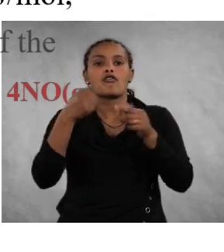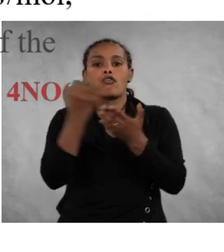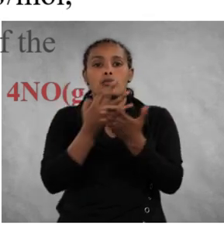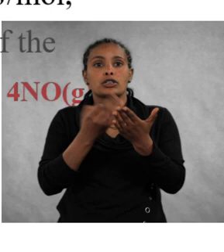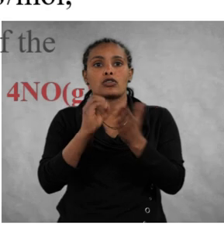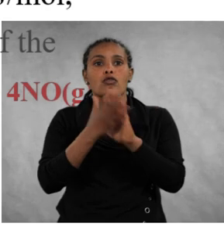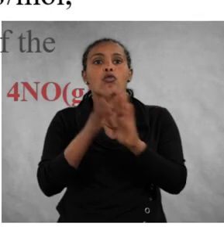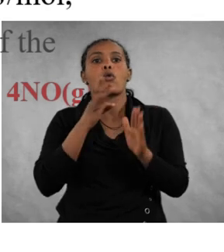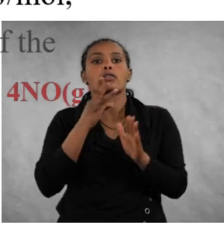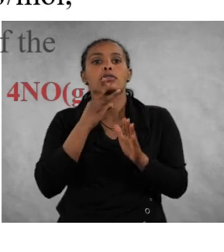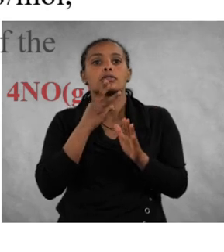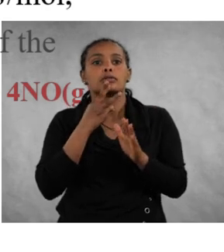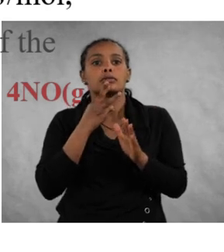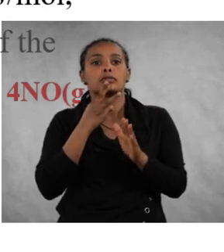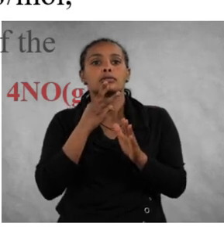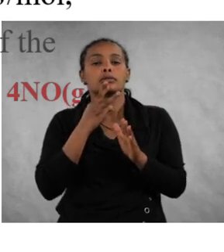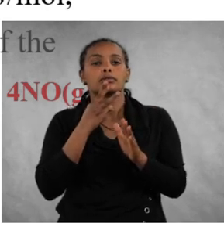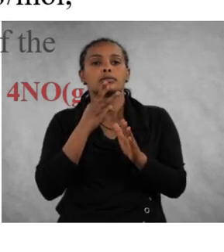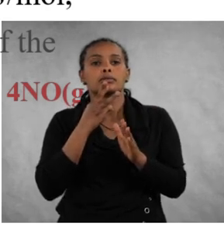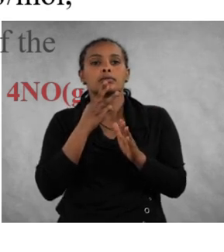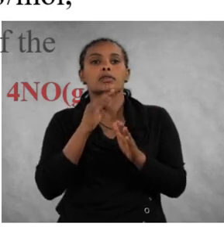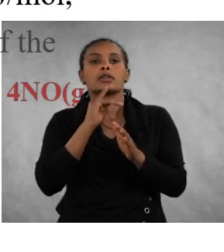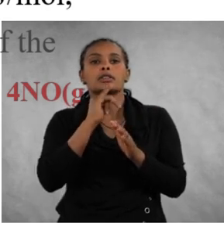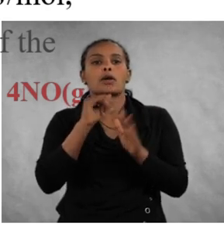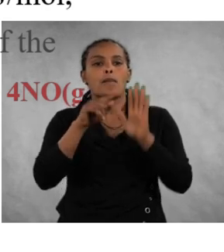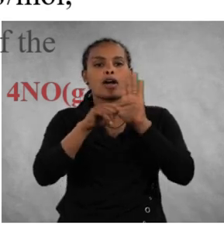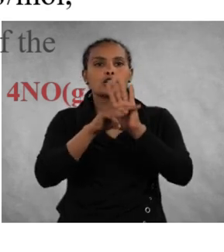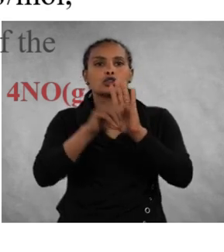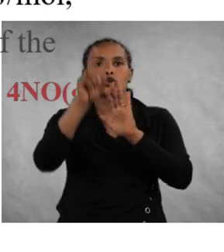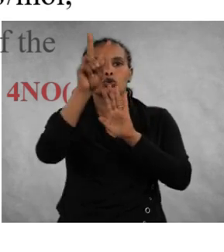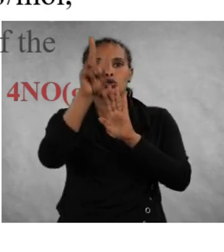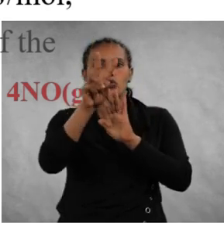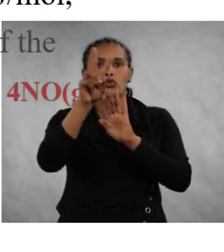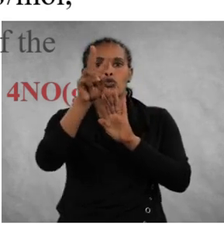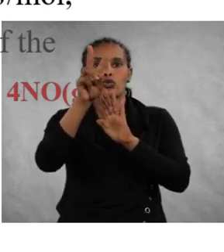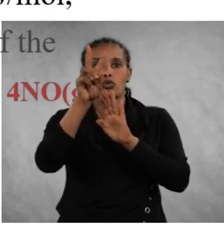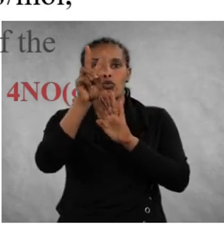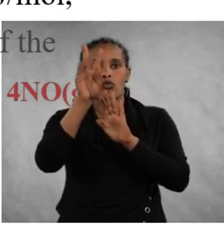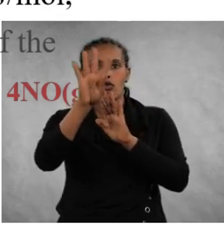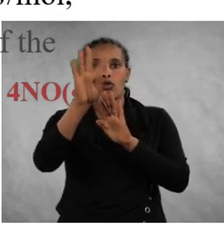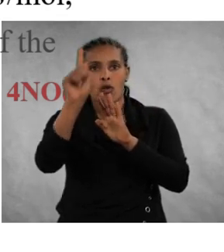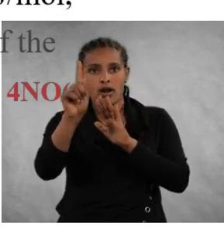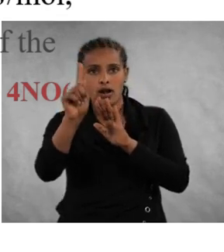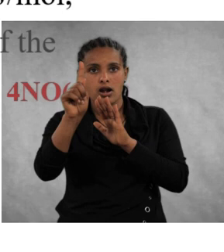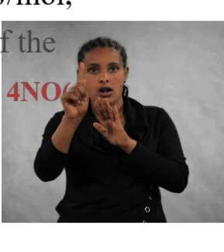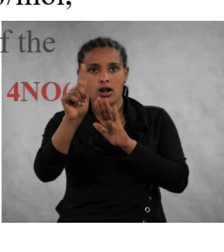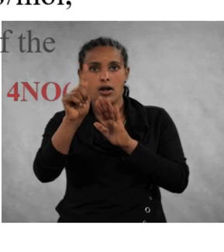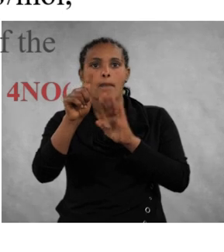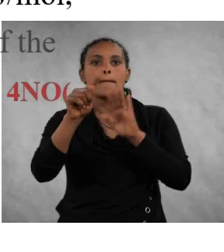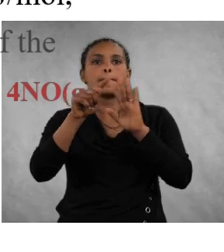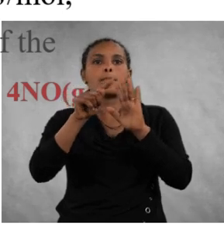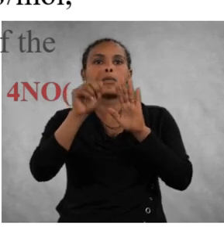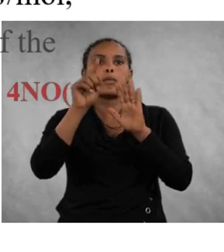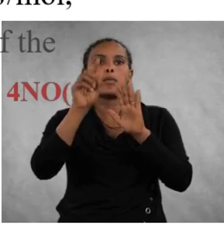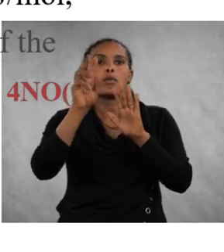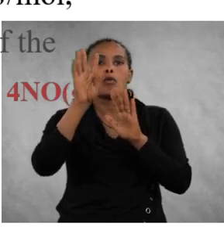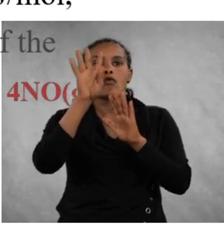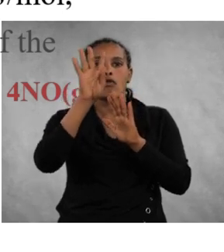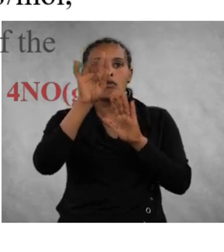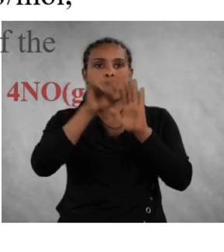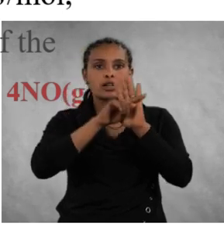water. Delta H naught formation of water is minus 241.8, minus